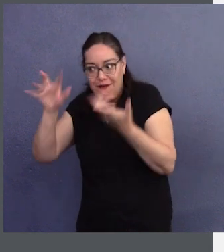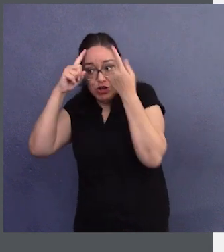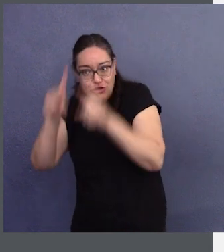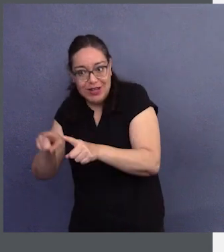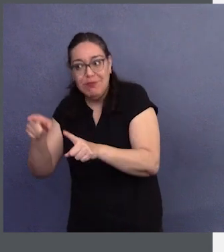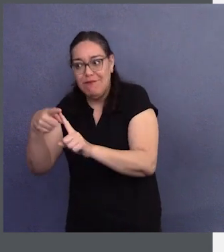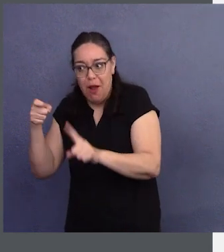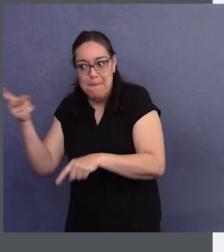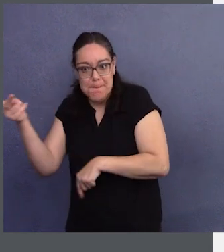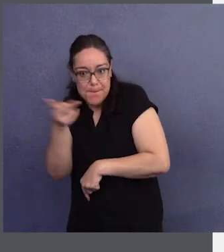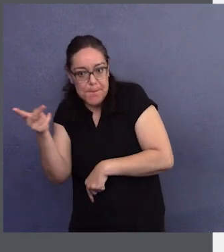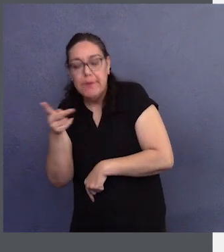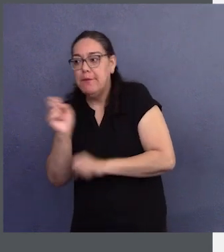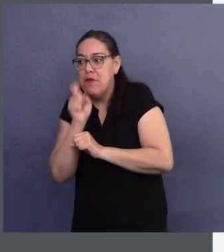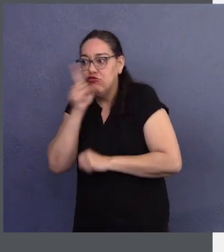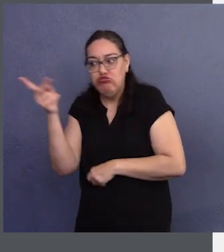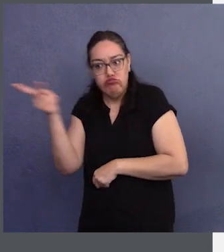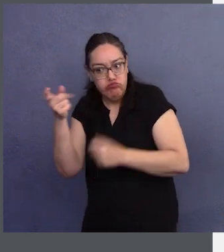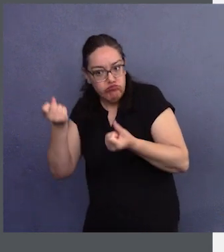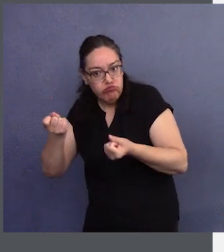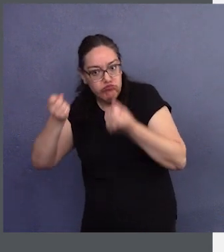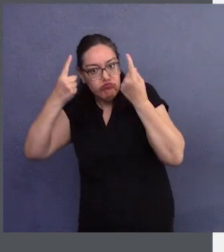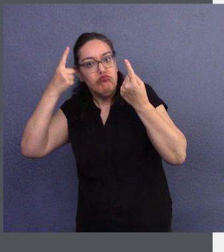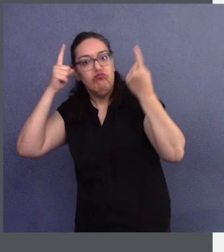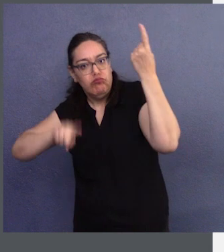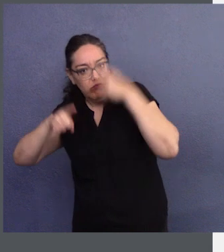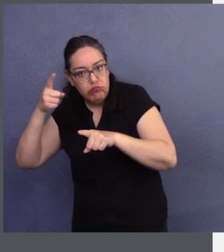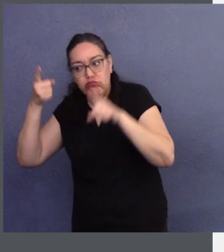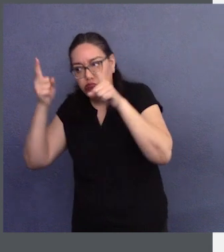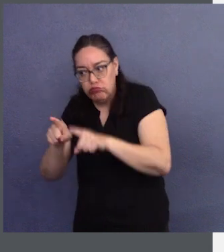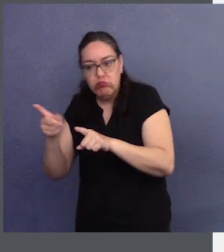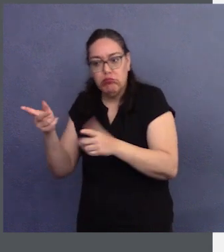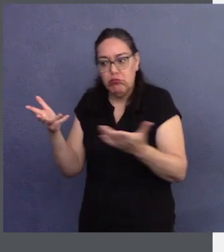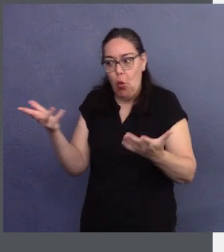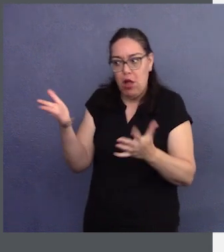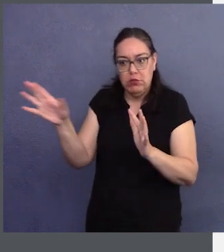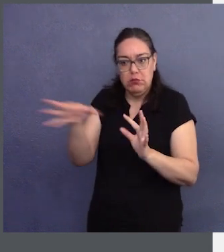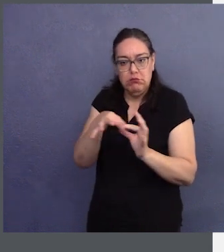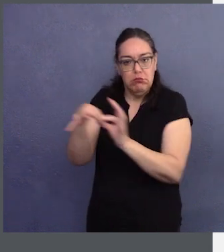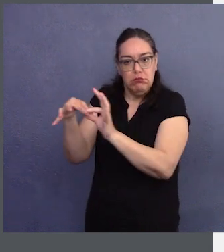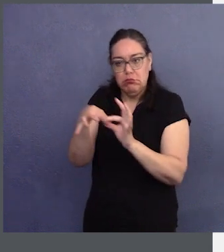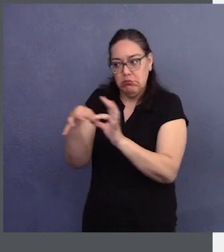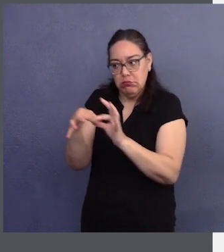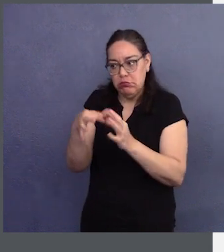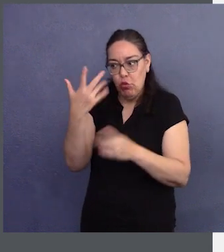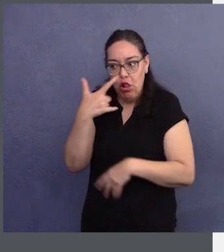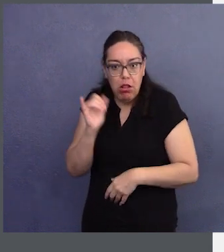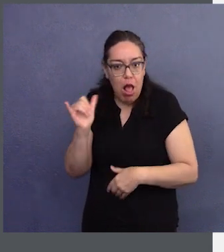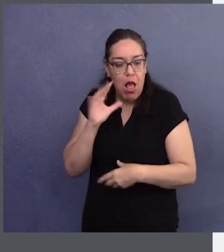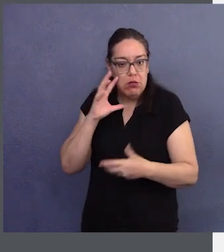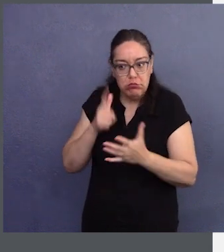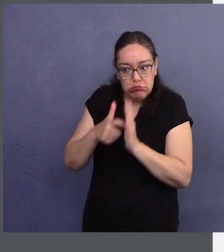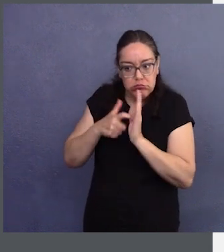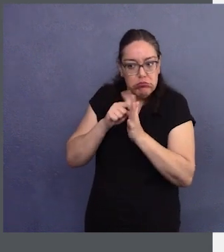that there is an understanding of what the relationship is going to entail